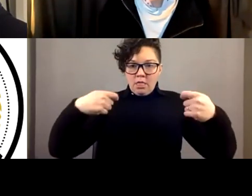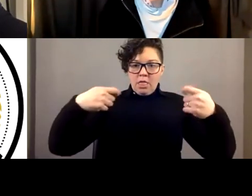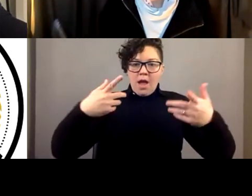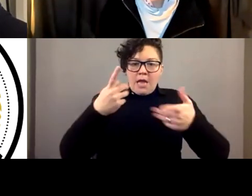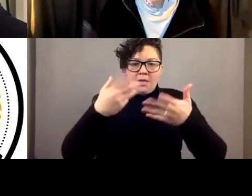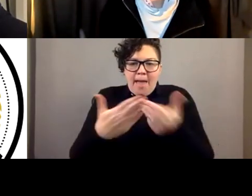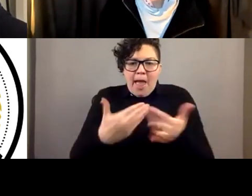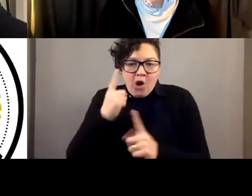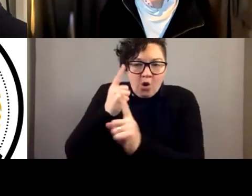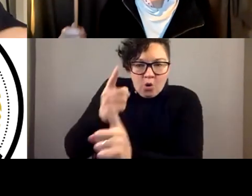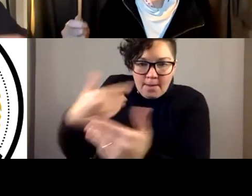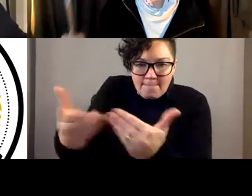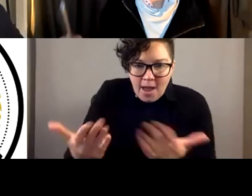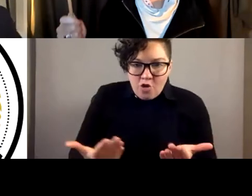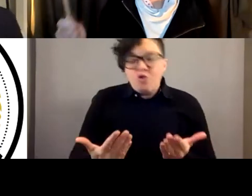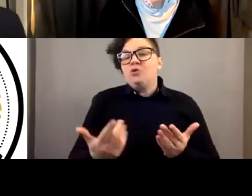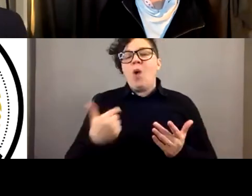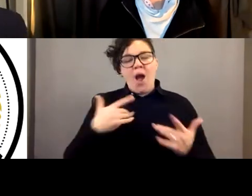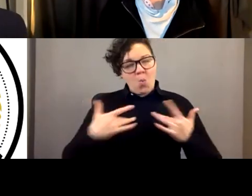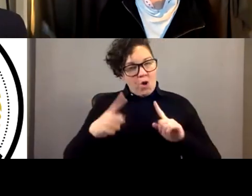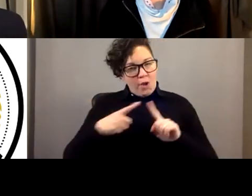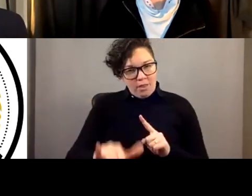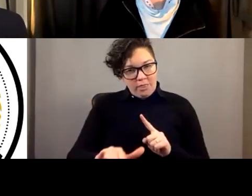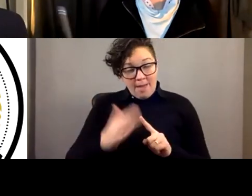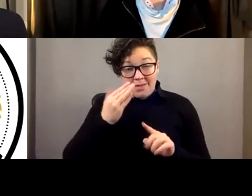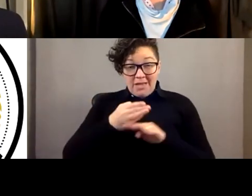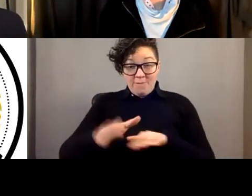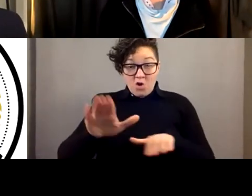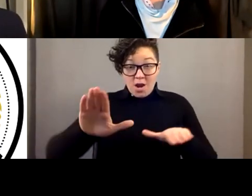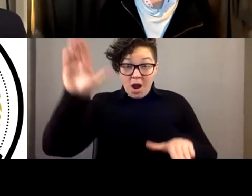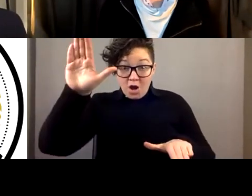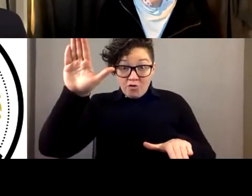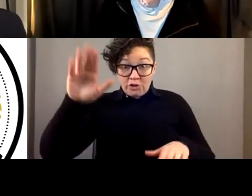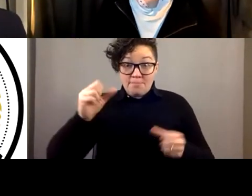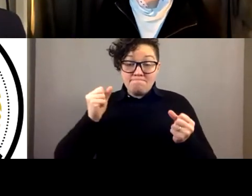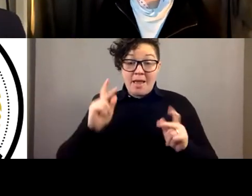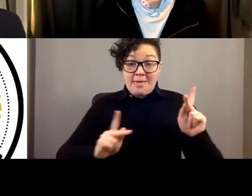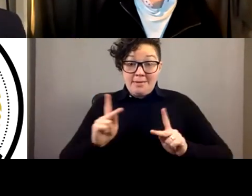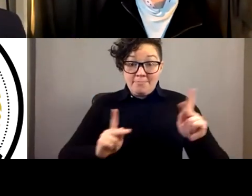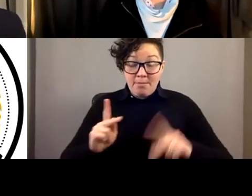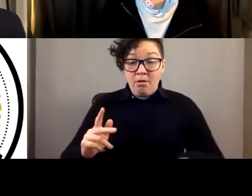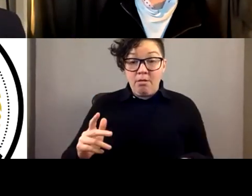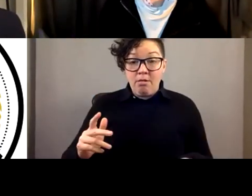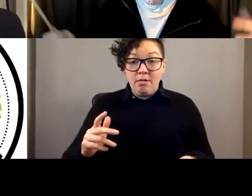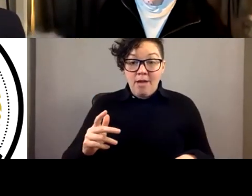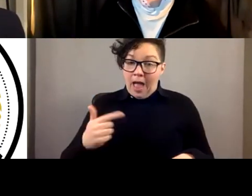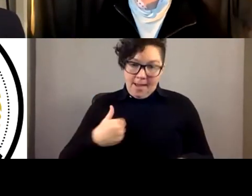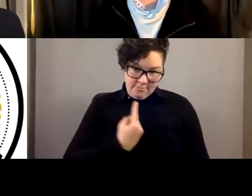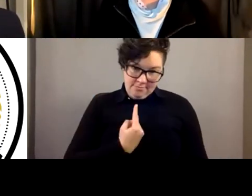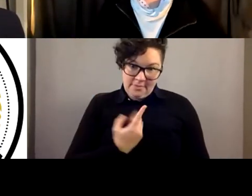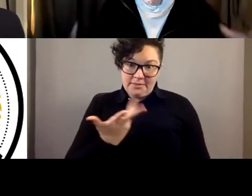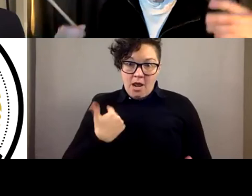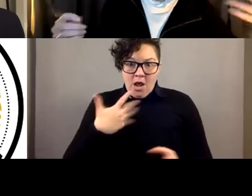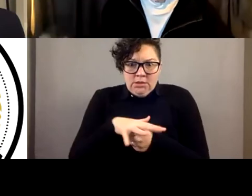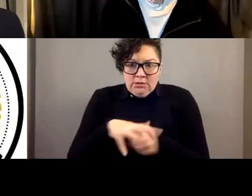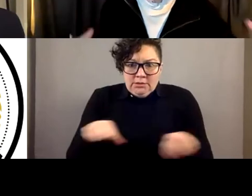that. And that's why I think that as of the inauguration, a lot of people, I'm not alone, said my body unclenched the following morning. I wasn't hearing